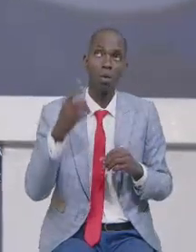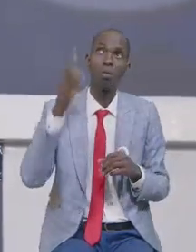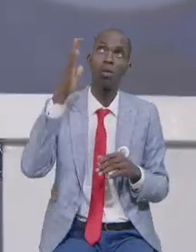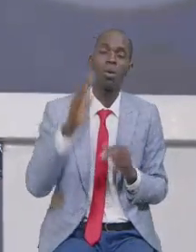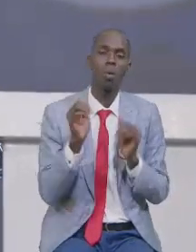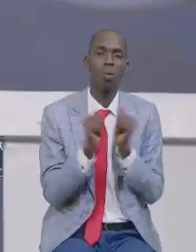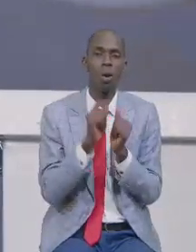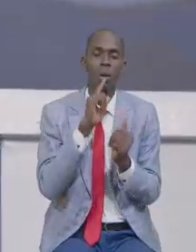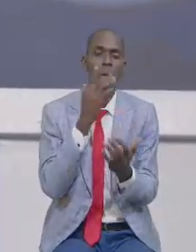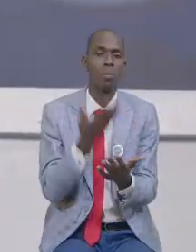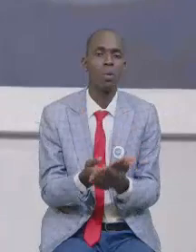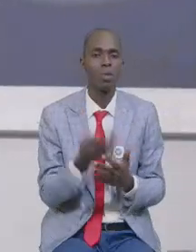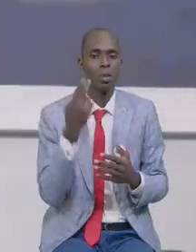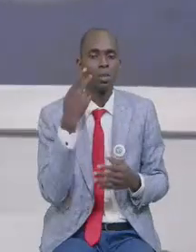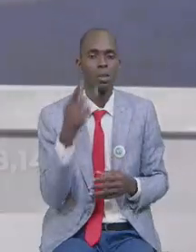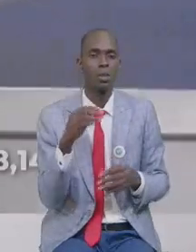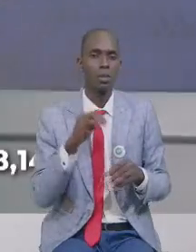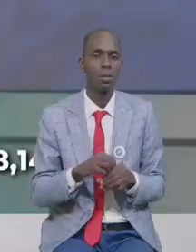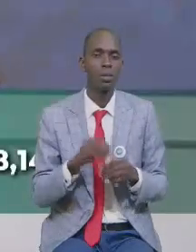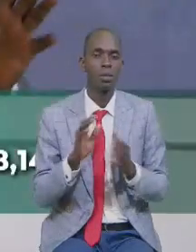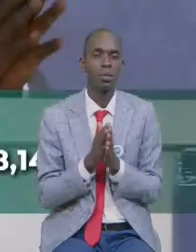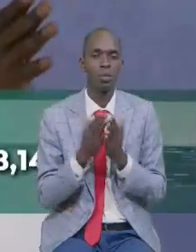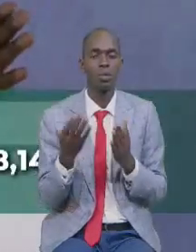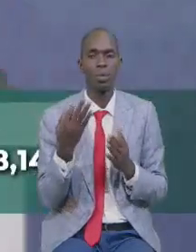It tells us